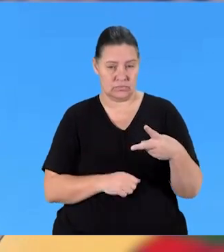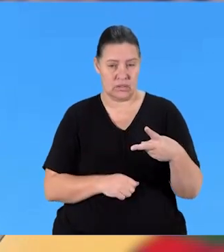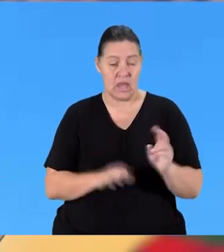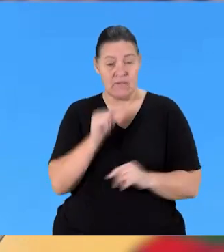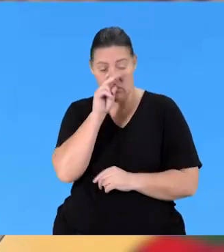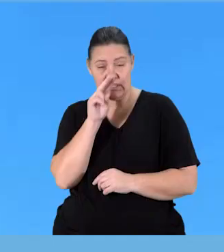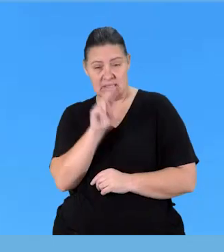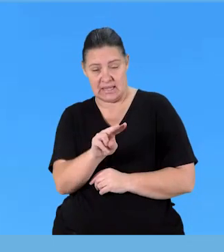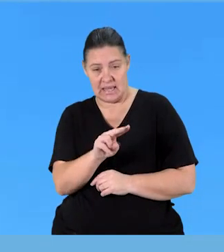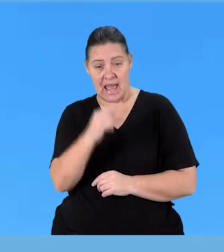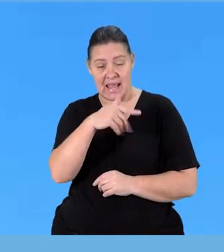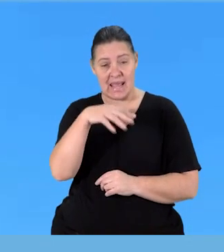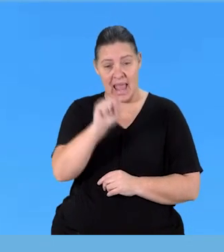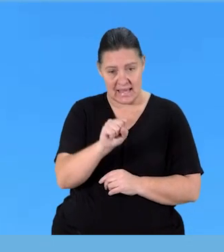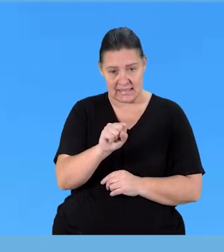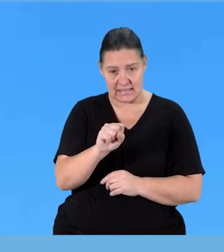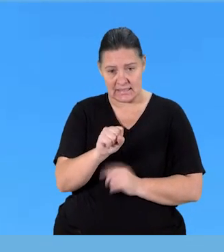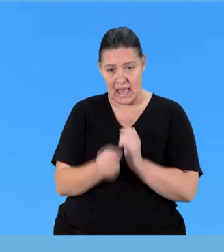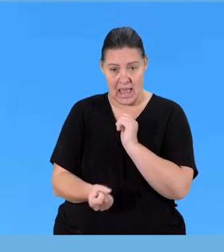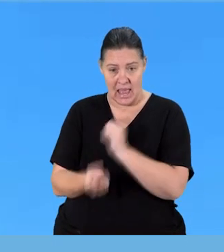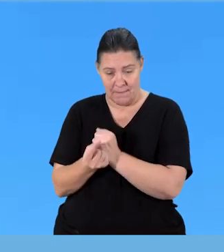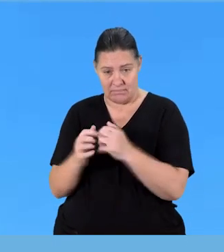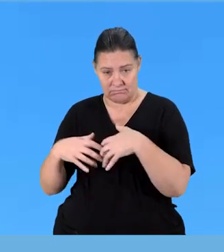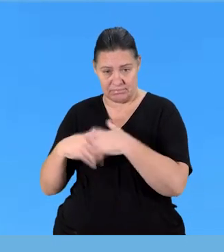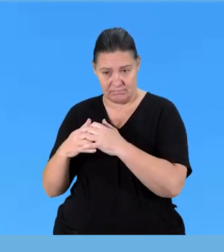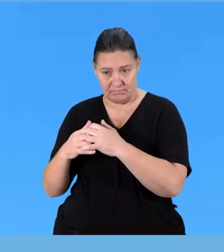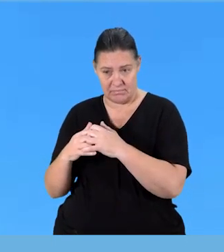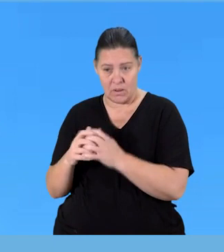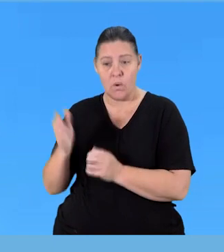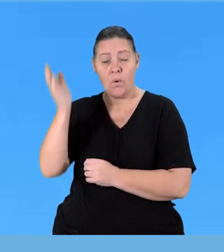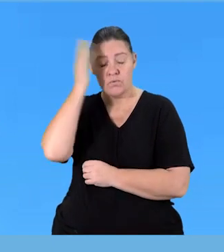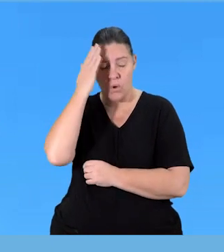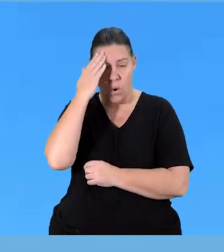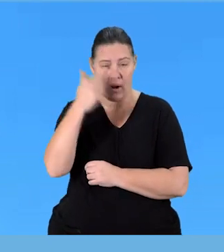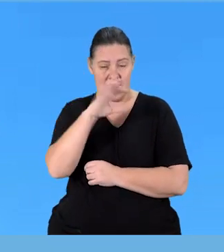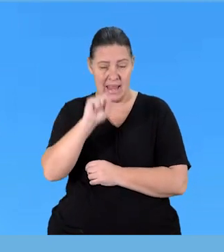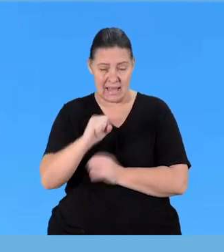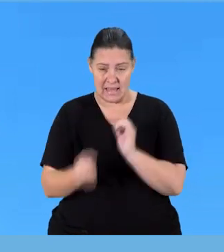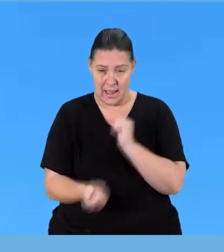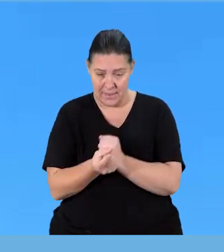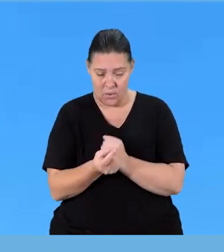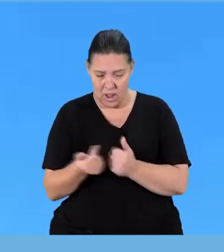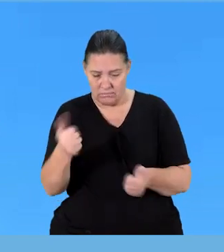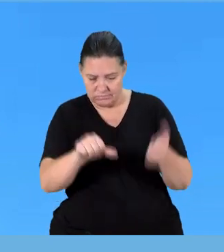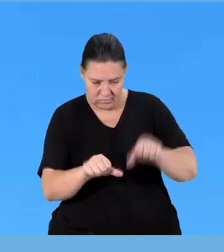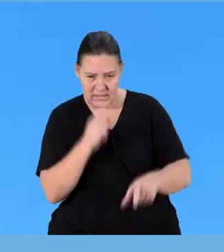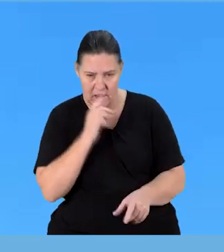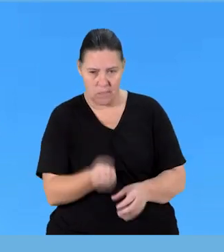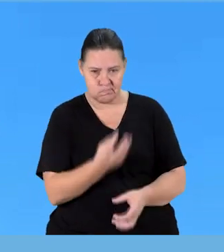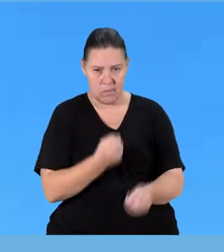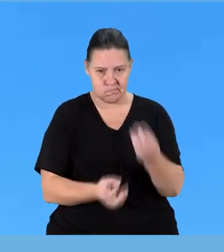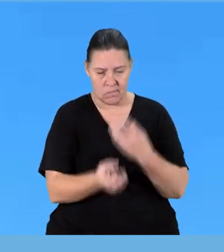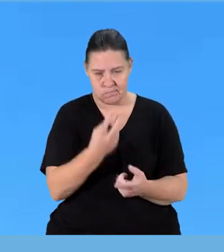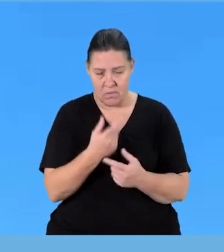two, when you see that a gas has been formed, usually we know that a gas has been formed when we see